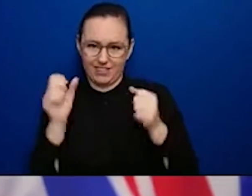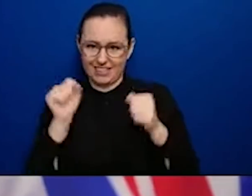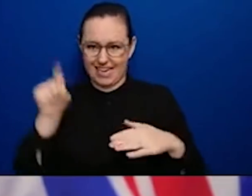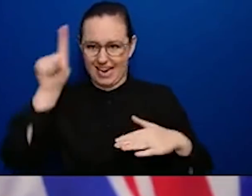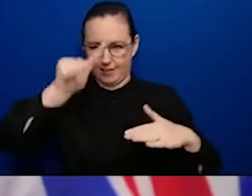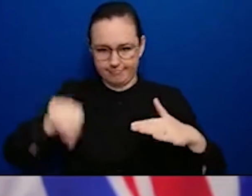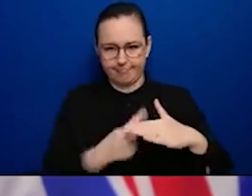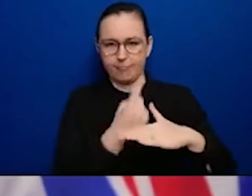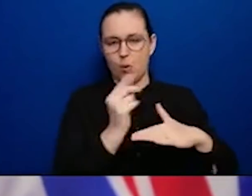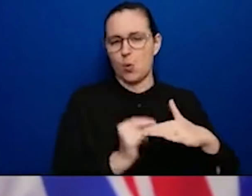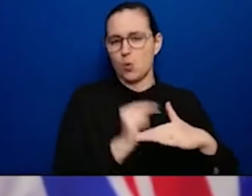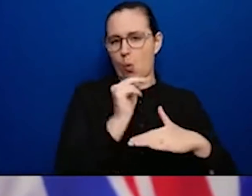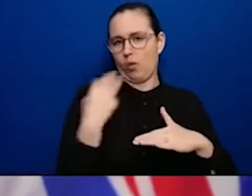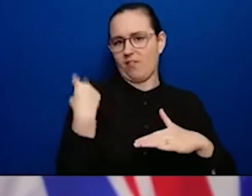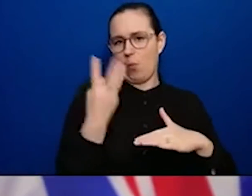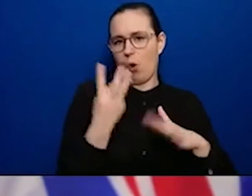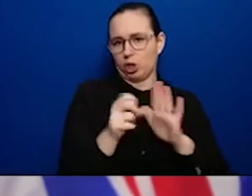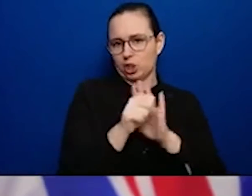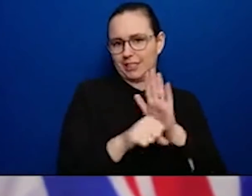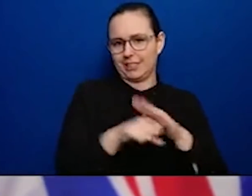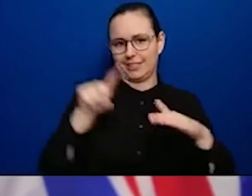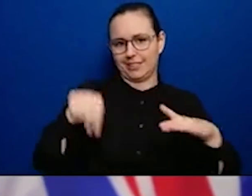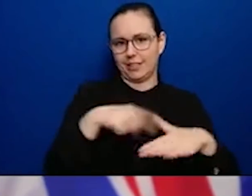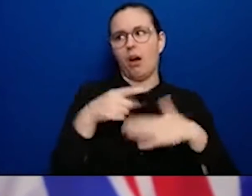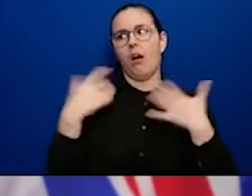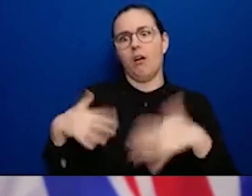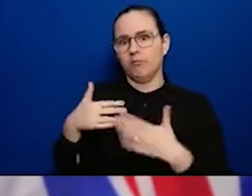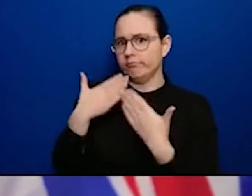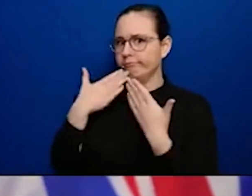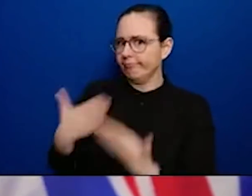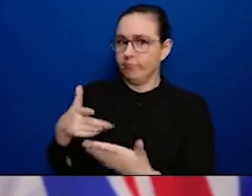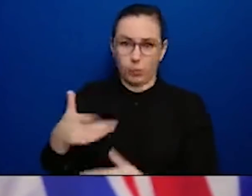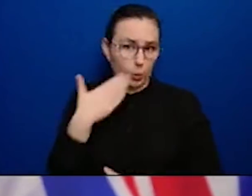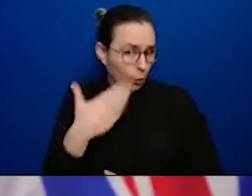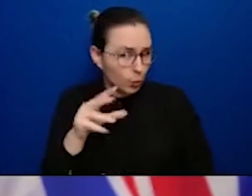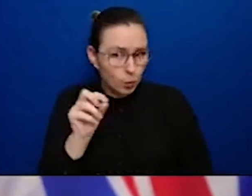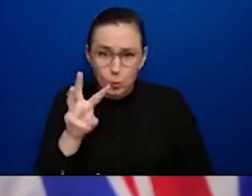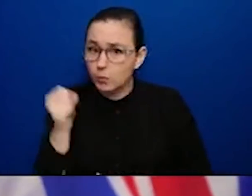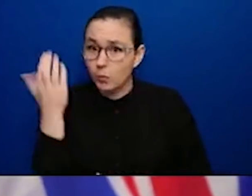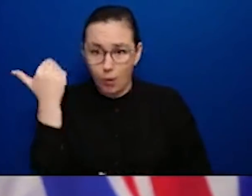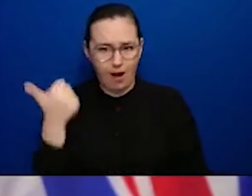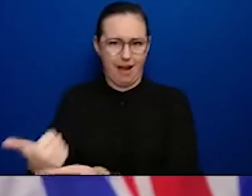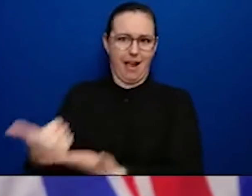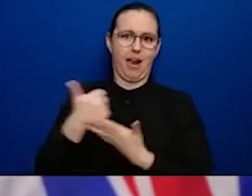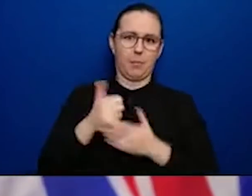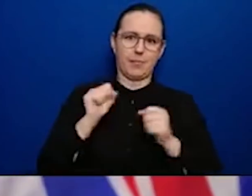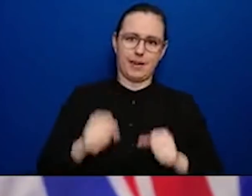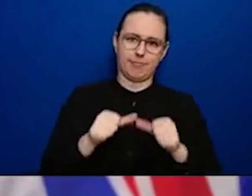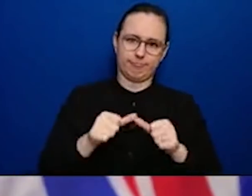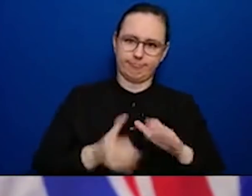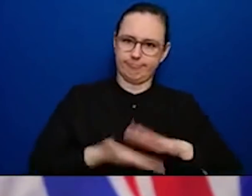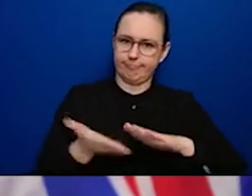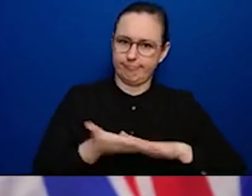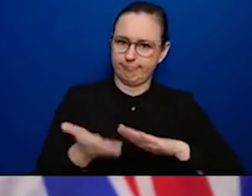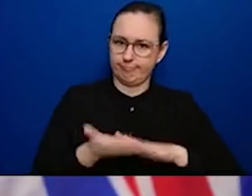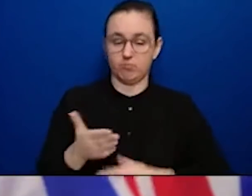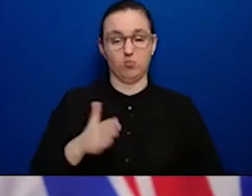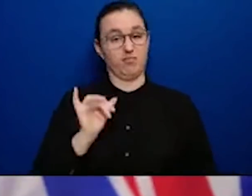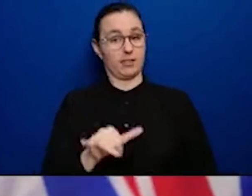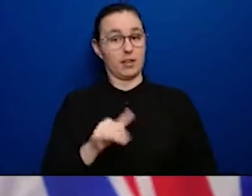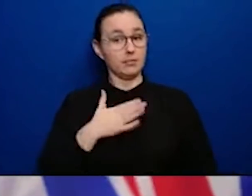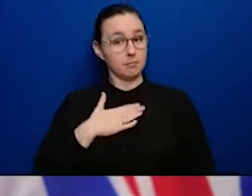to keep key highway corridors open for the supply chain that British Columbians depend on. There are communities that are experiencing shortages. These trucks